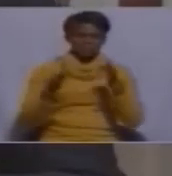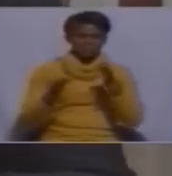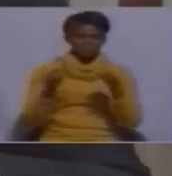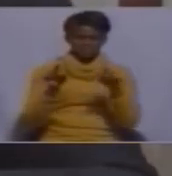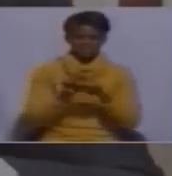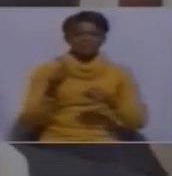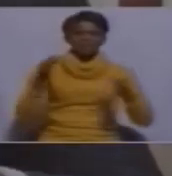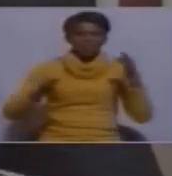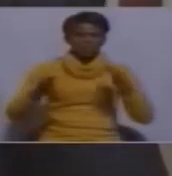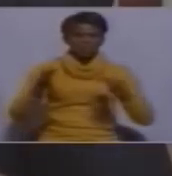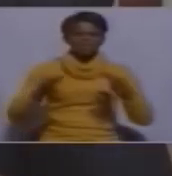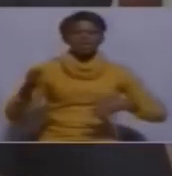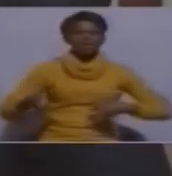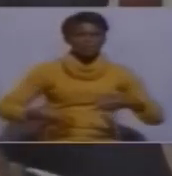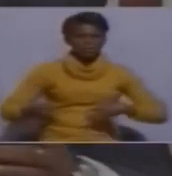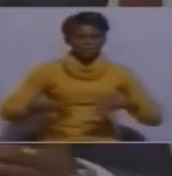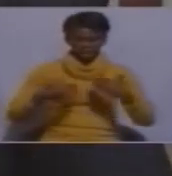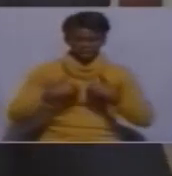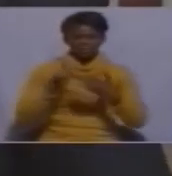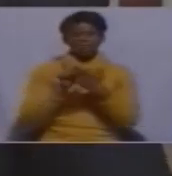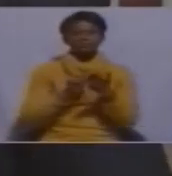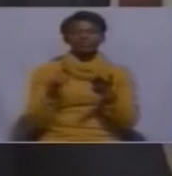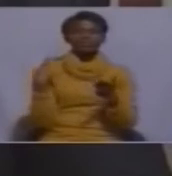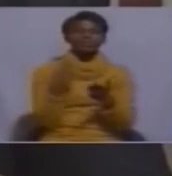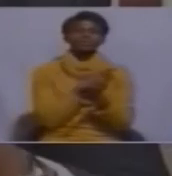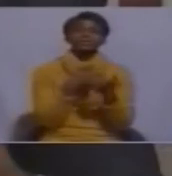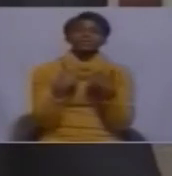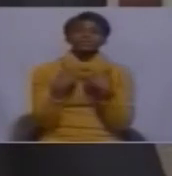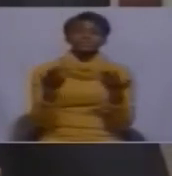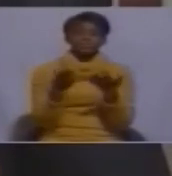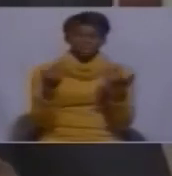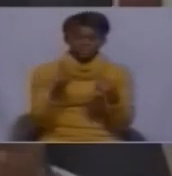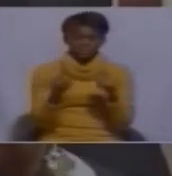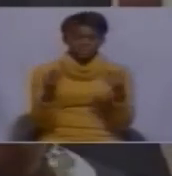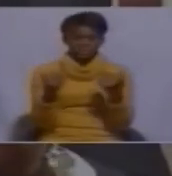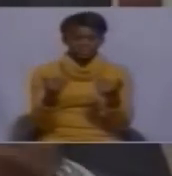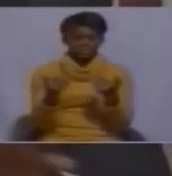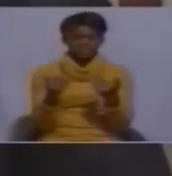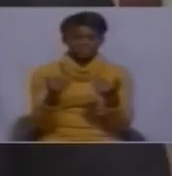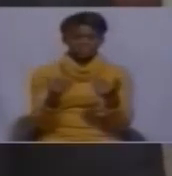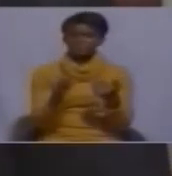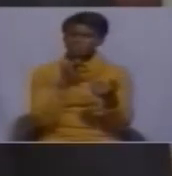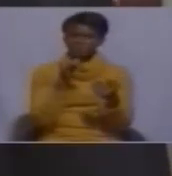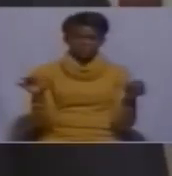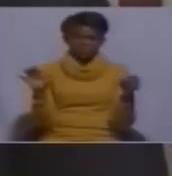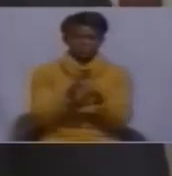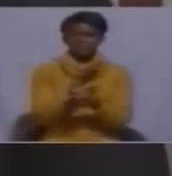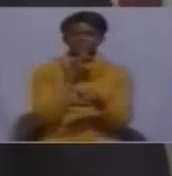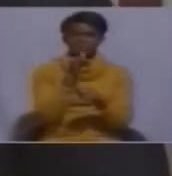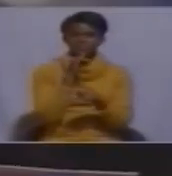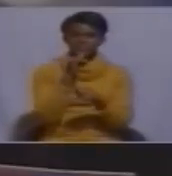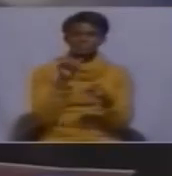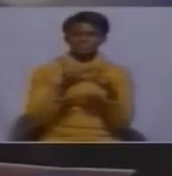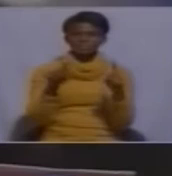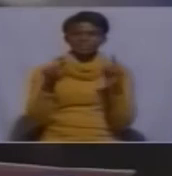Appeal, we don't have an act of parliament which prescribes the processes. So effectively, they are not yet fully operational. But the Constitution